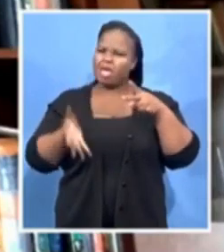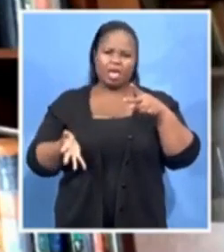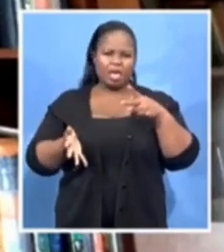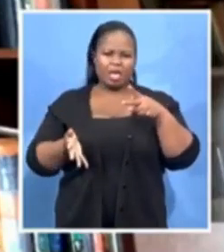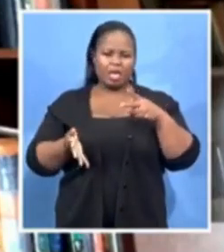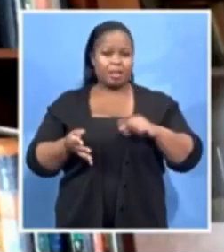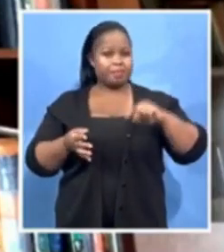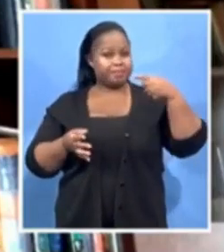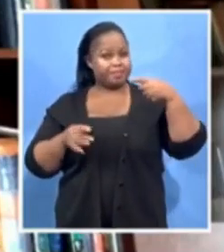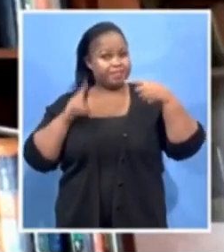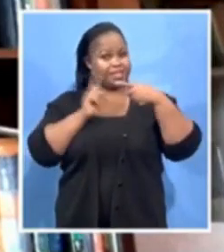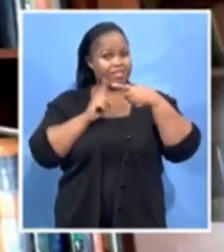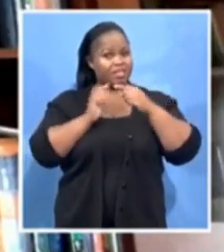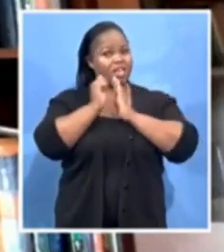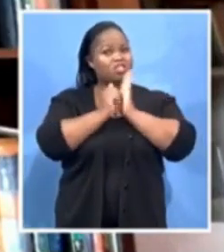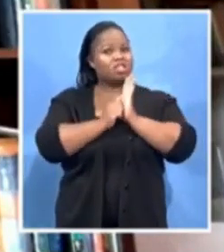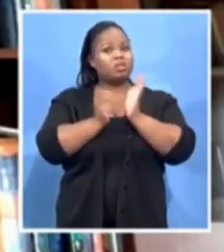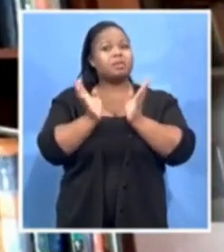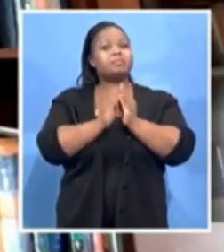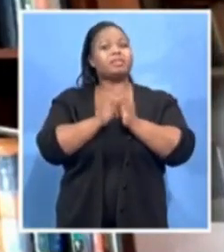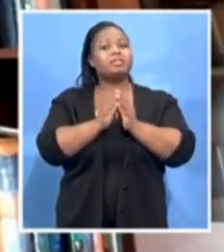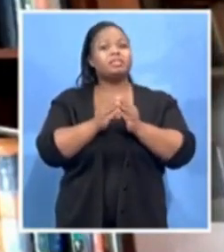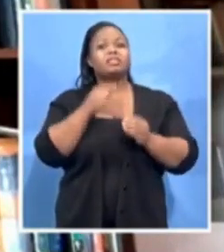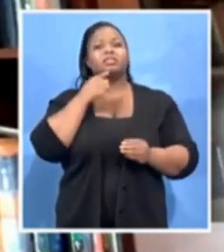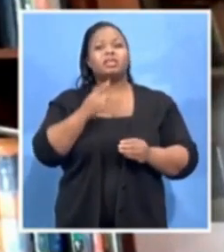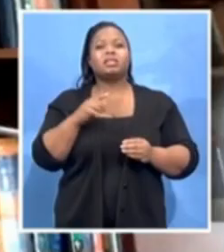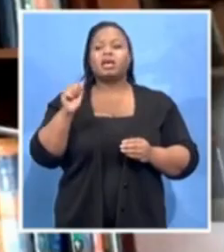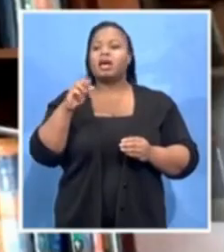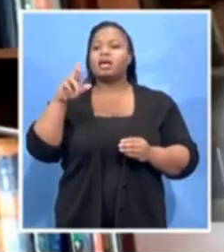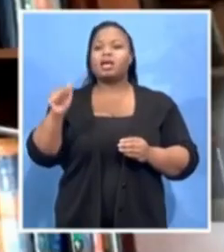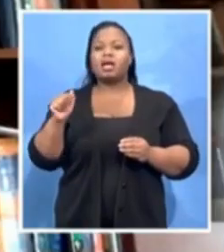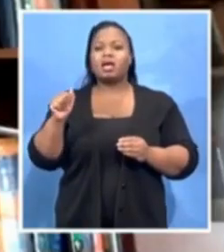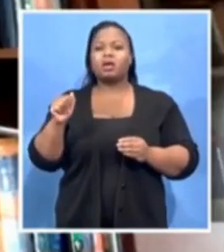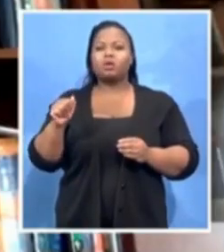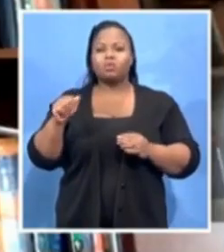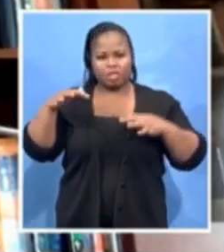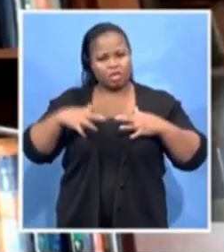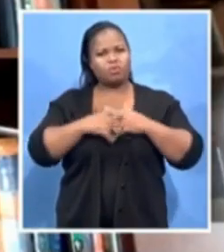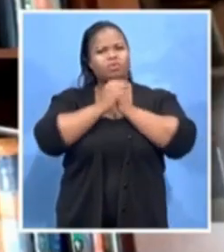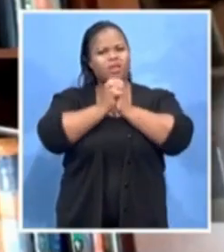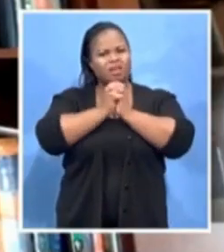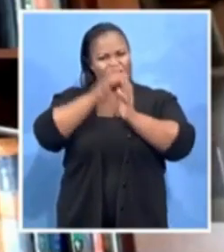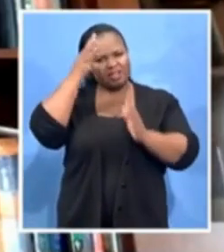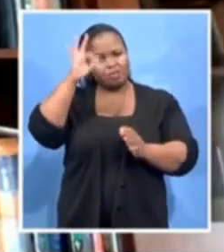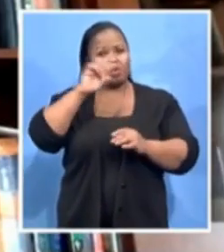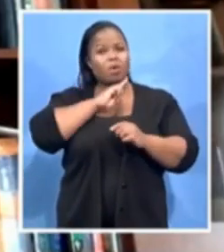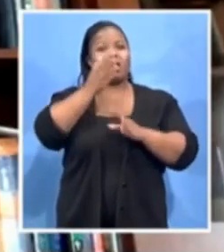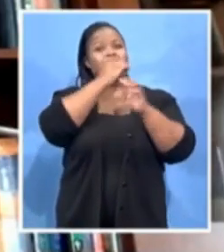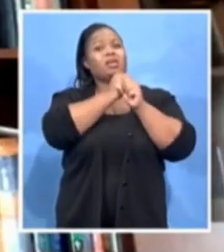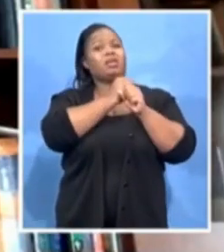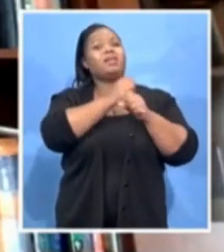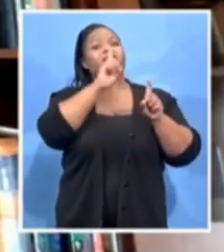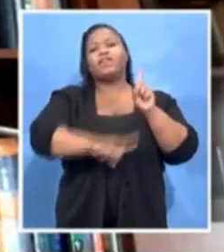must leave Accra with a united government. Having failed in 1963, we must leave with a united